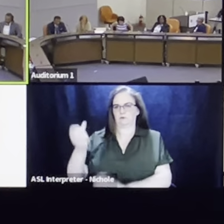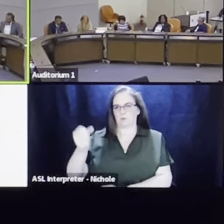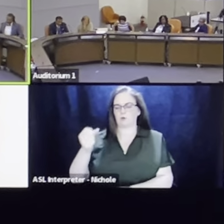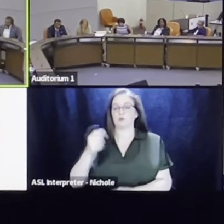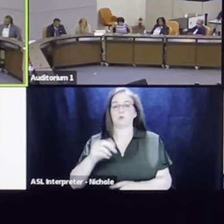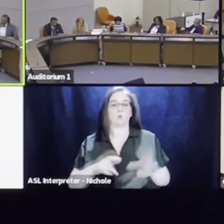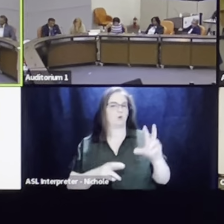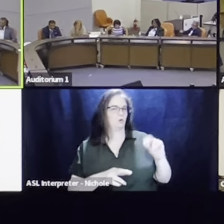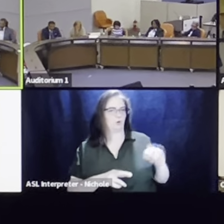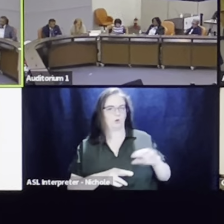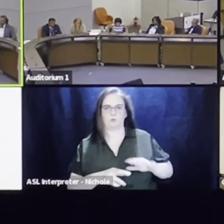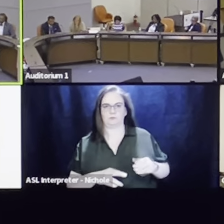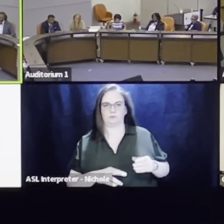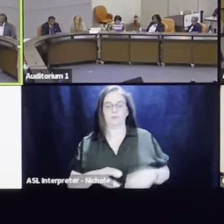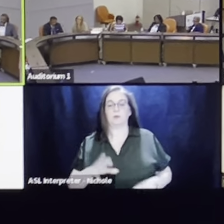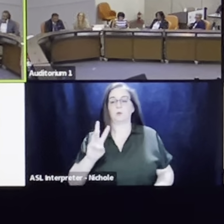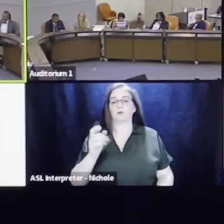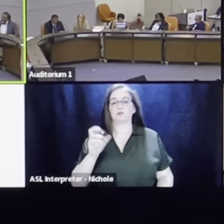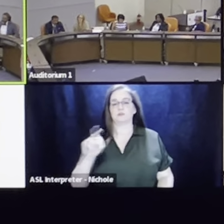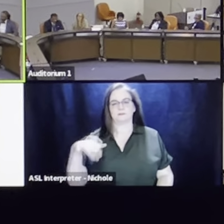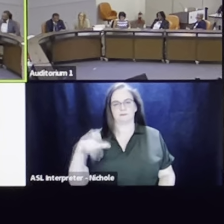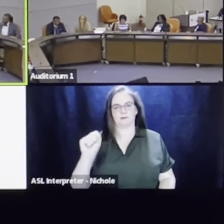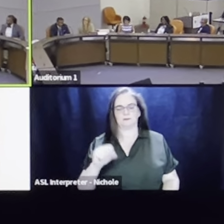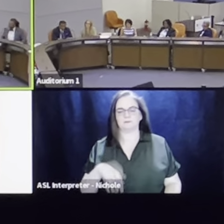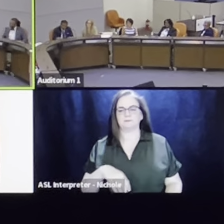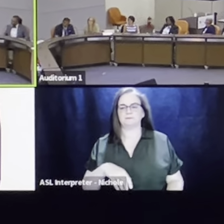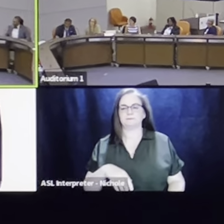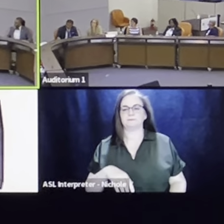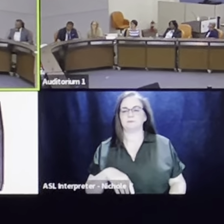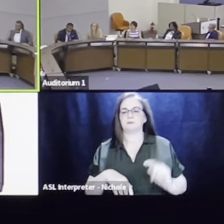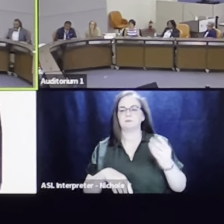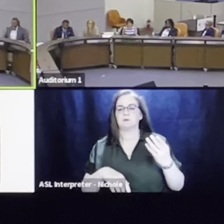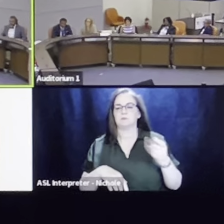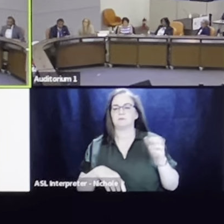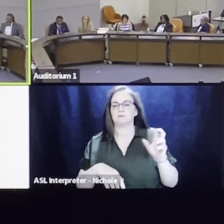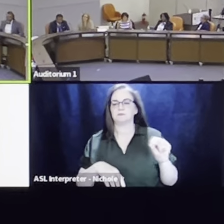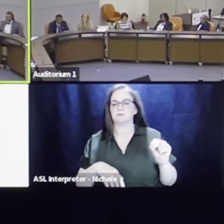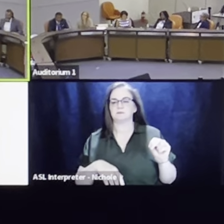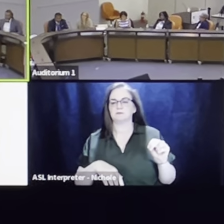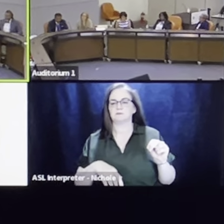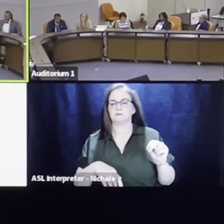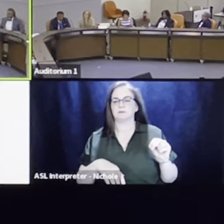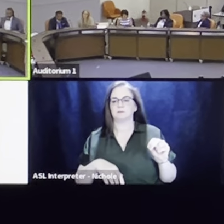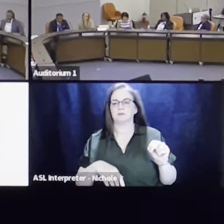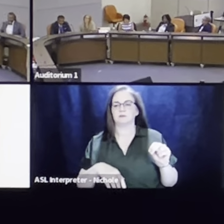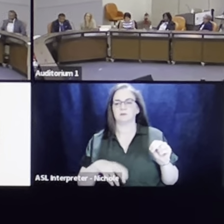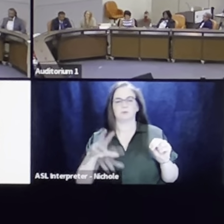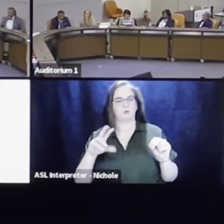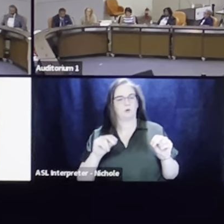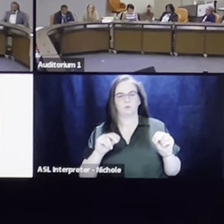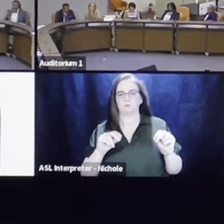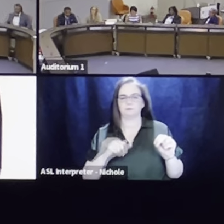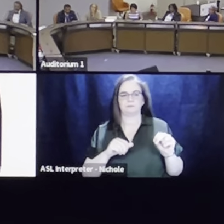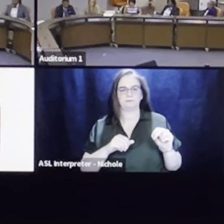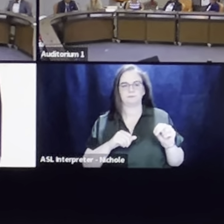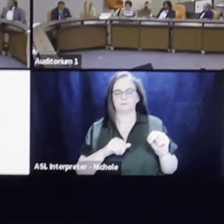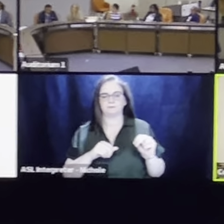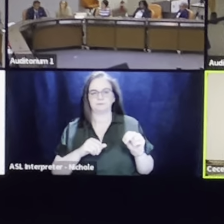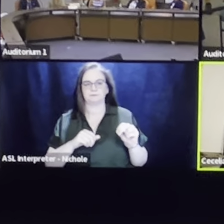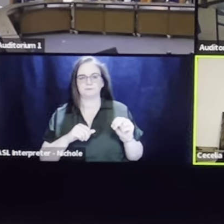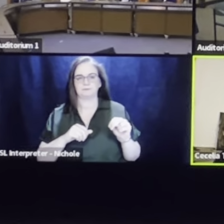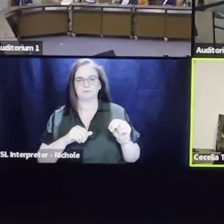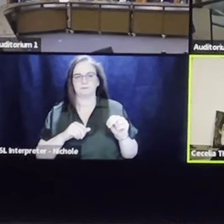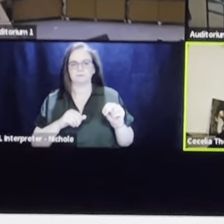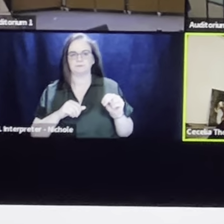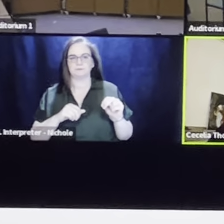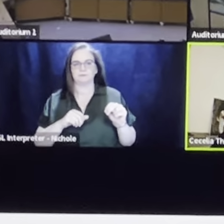no. Ms. Wilkerson. Yes. Ms. Thompson. No. Oh,